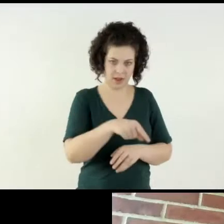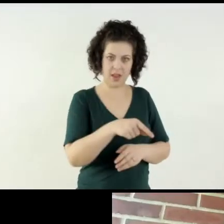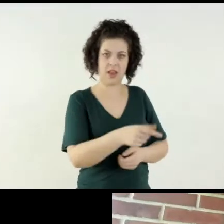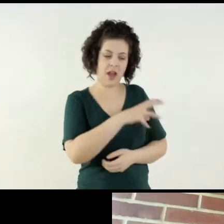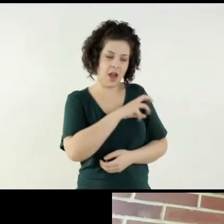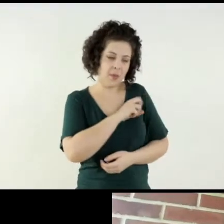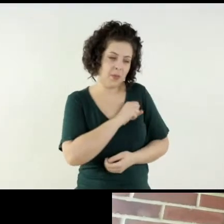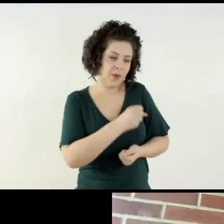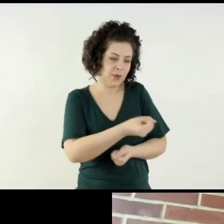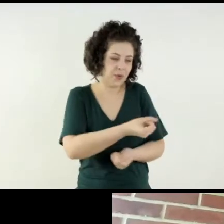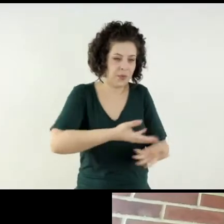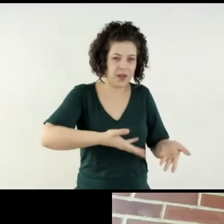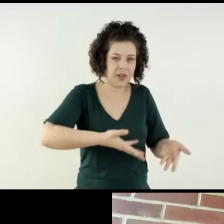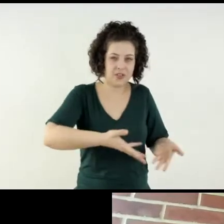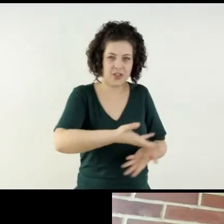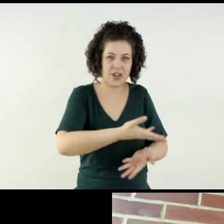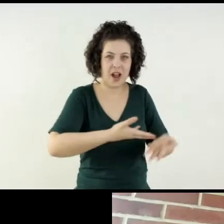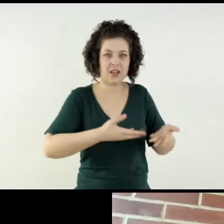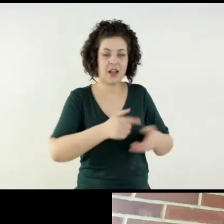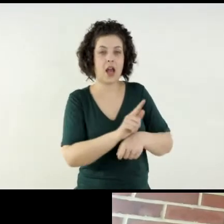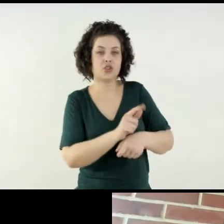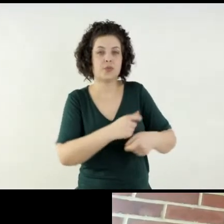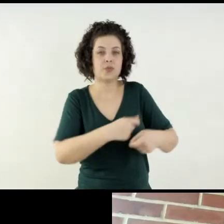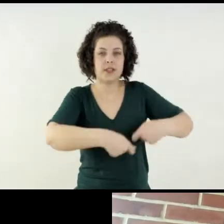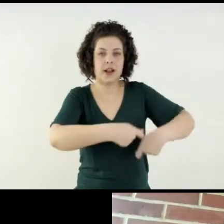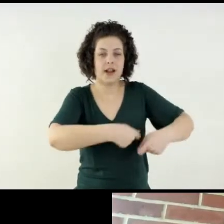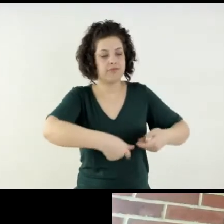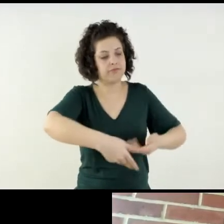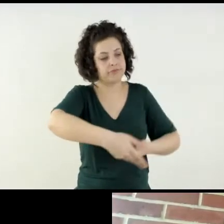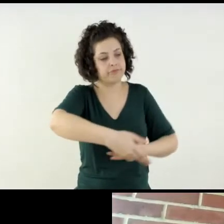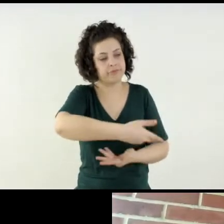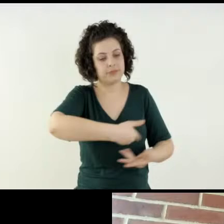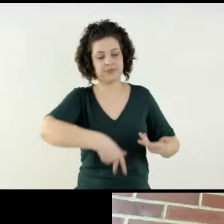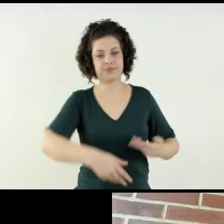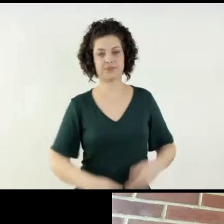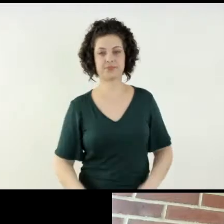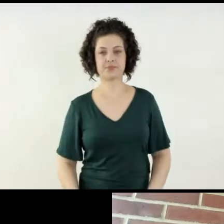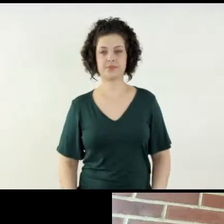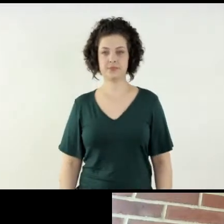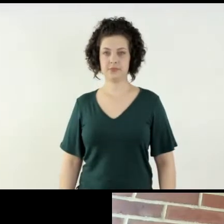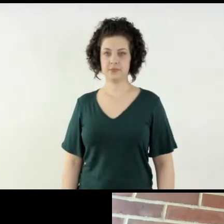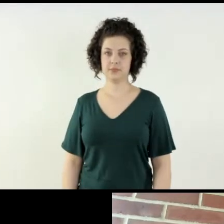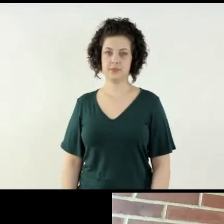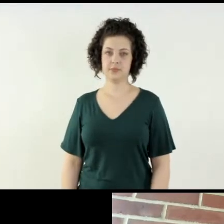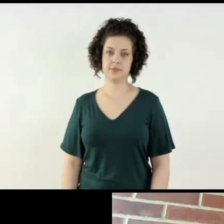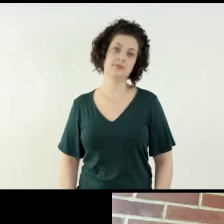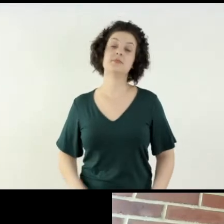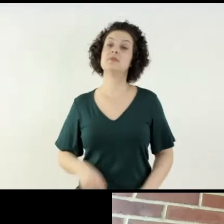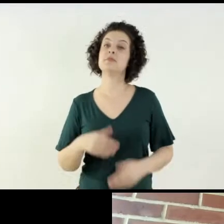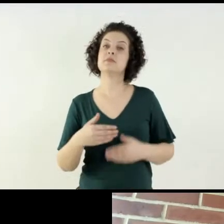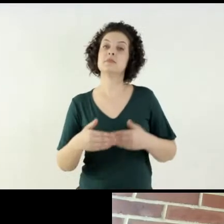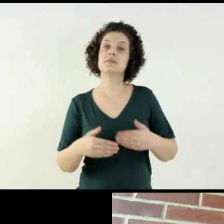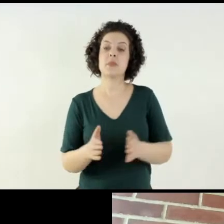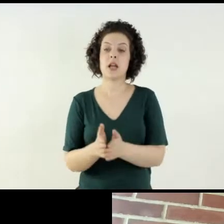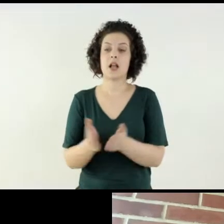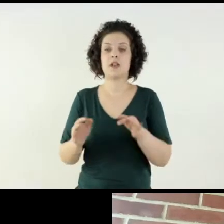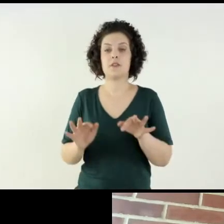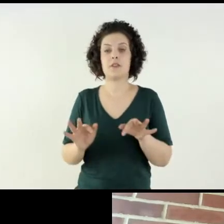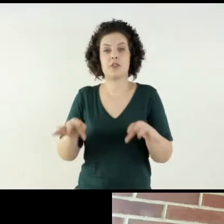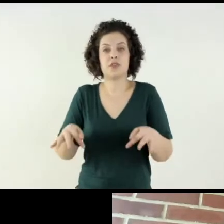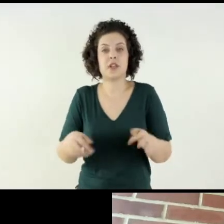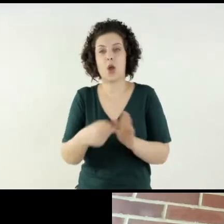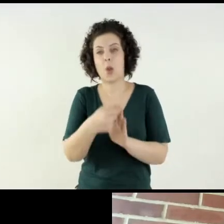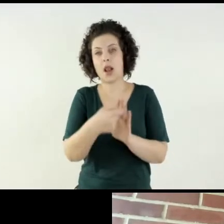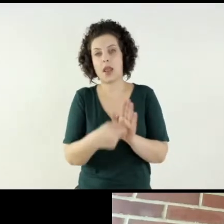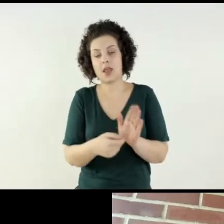What you didn't mention is how you end the book, and the text ends with an affirmation